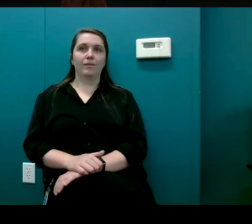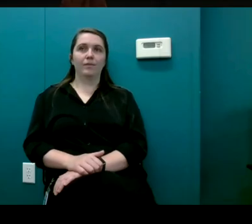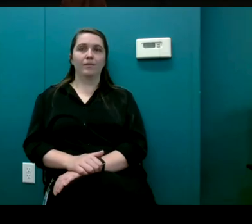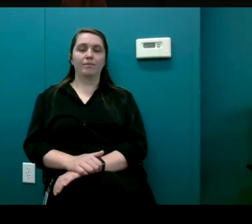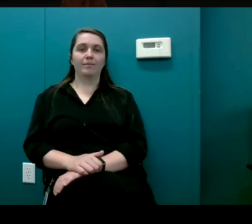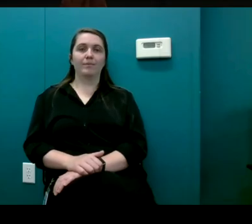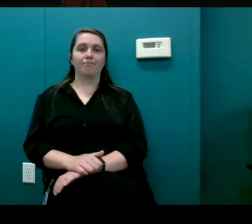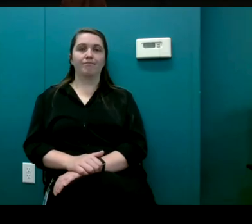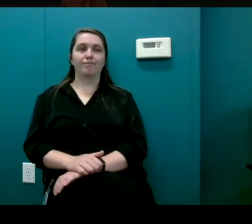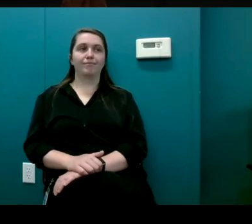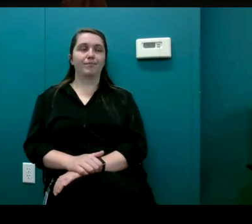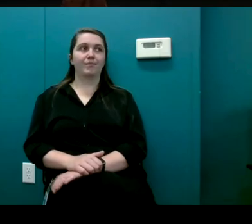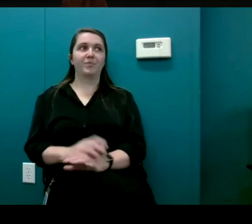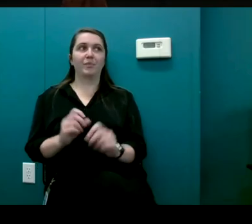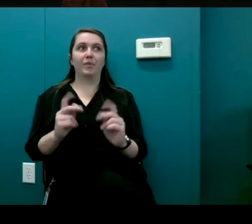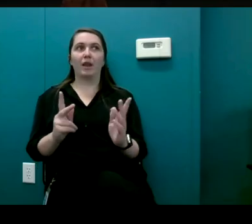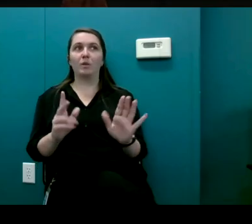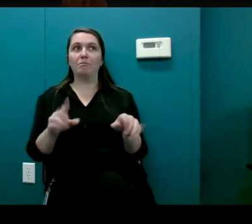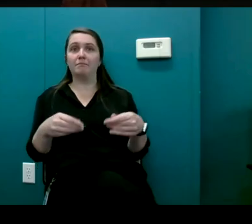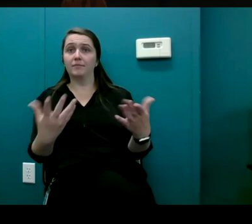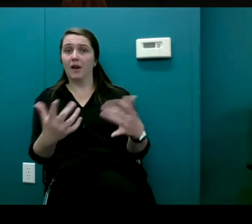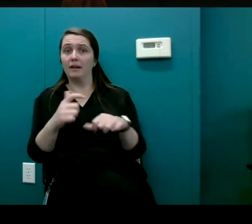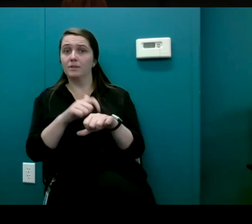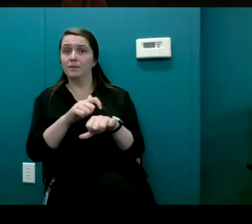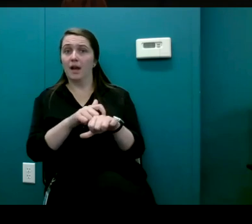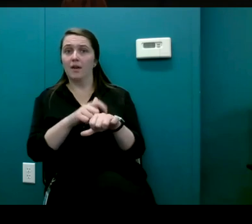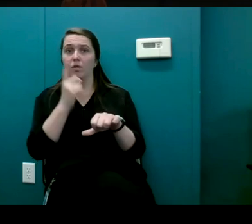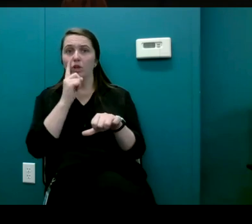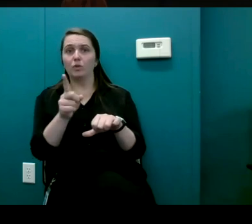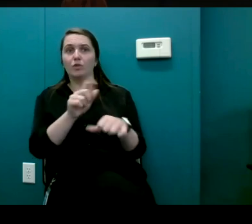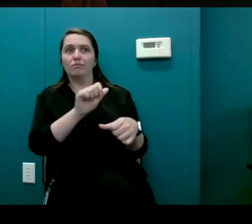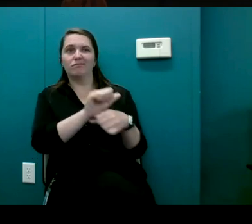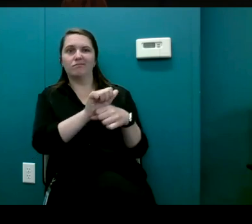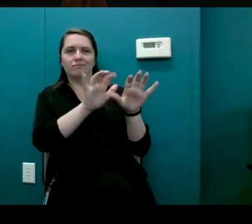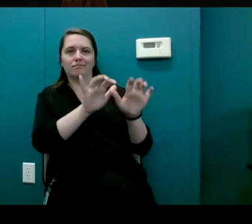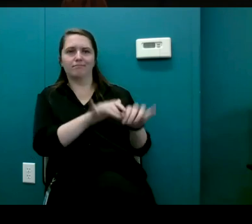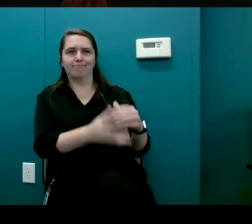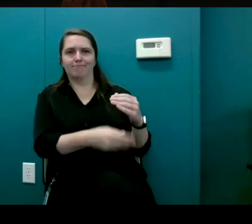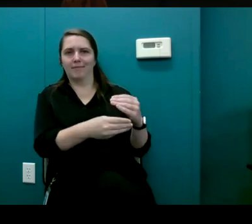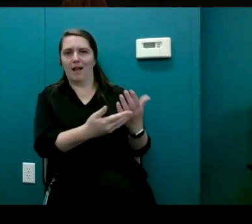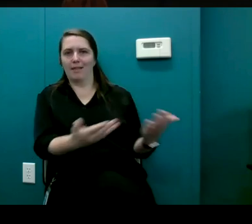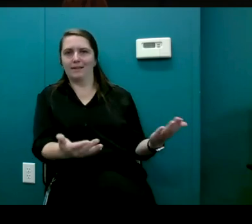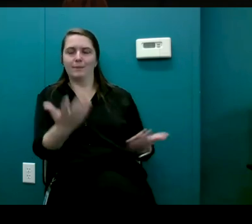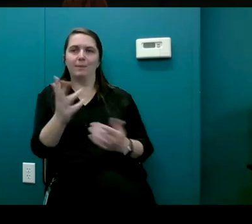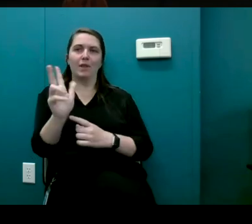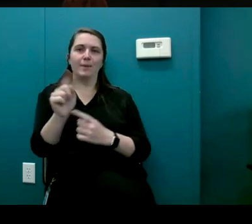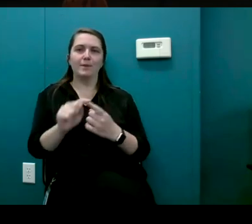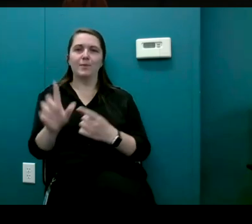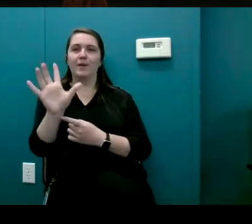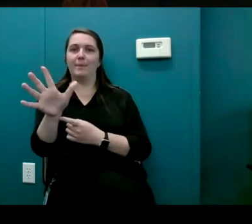So I just want to give you guys some time to kind of work on this resource for like maybe 3 to 5